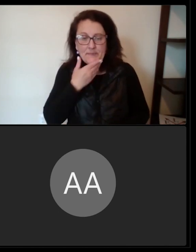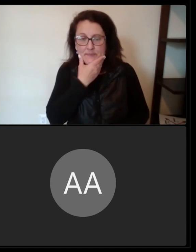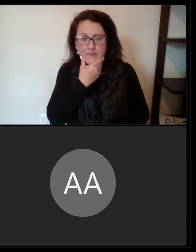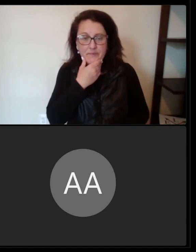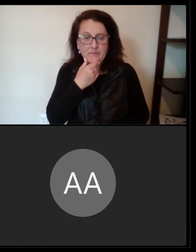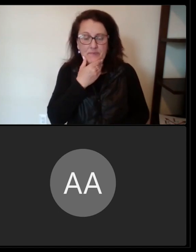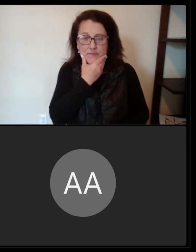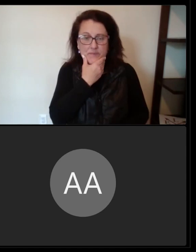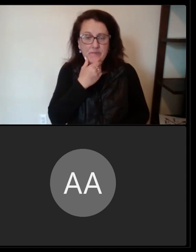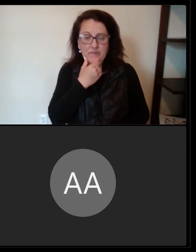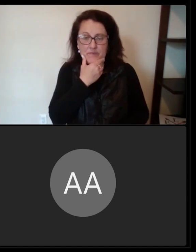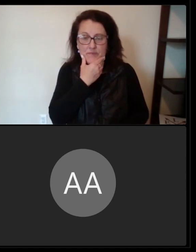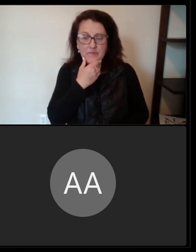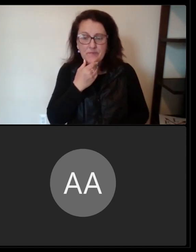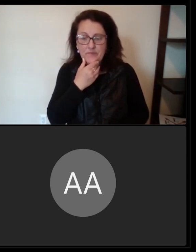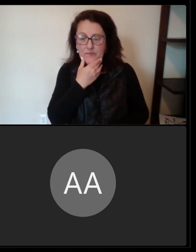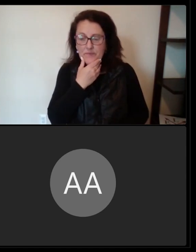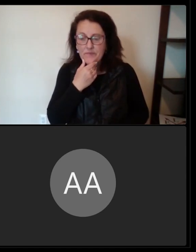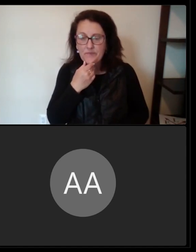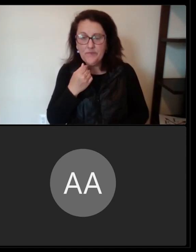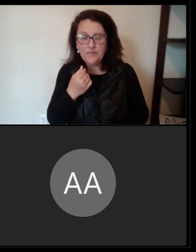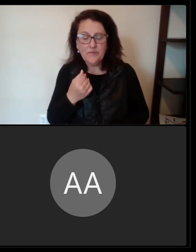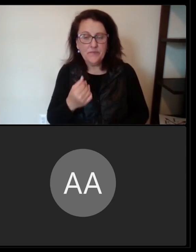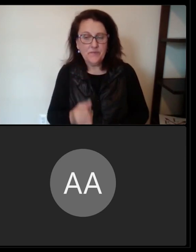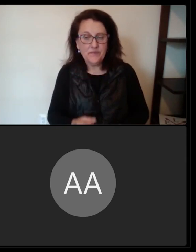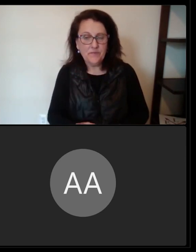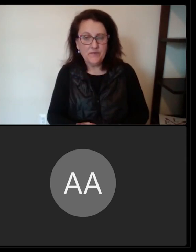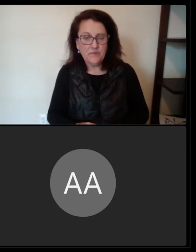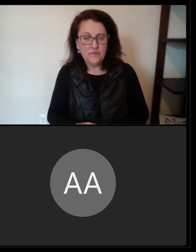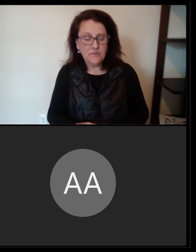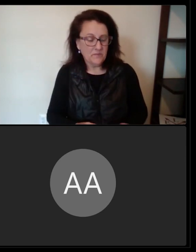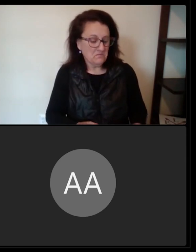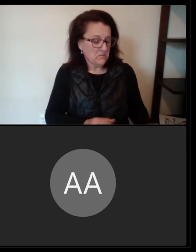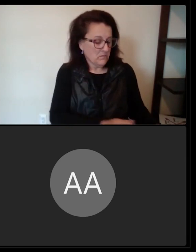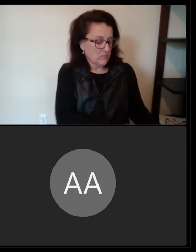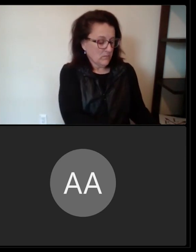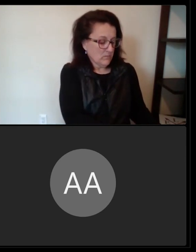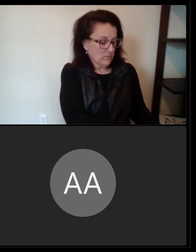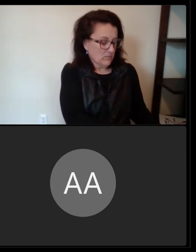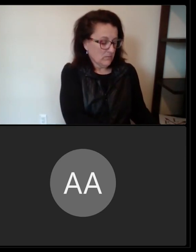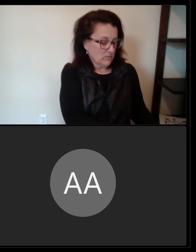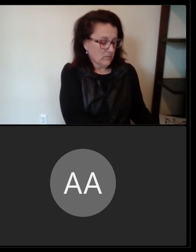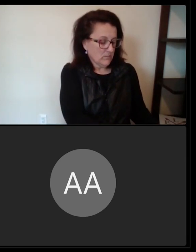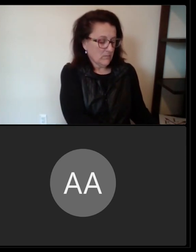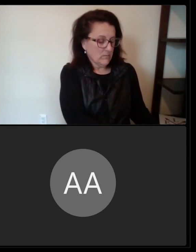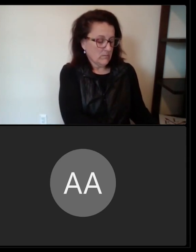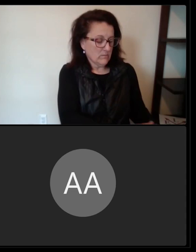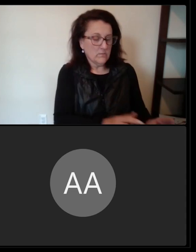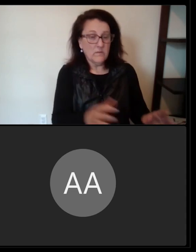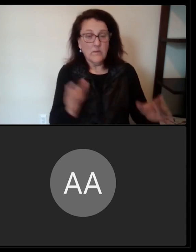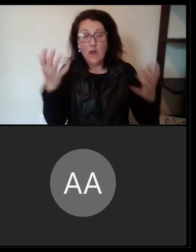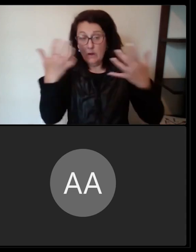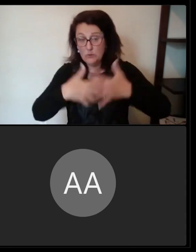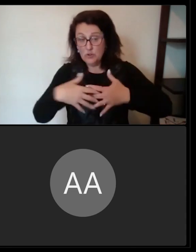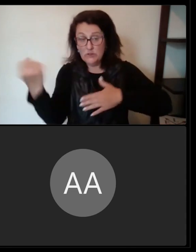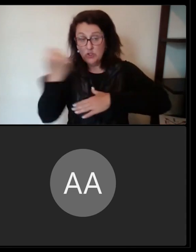So from there, I am going to shut down my machine.